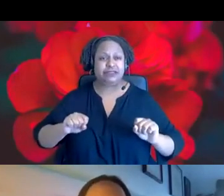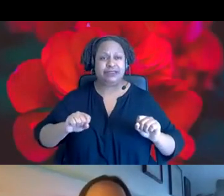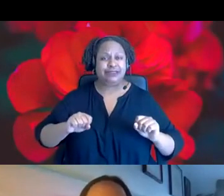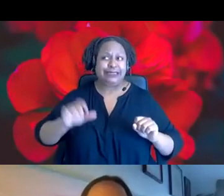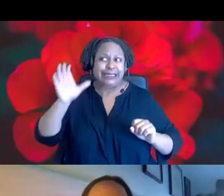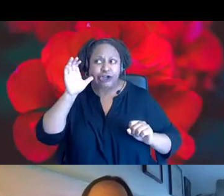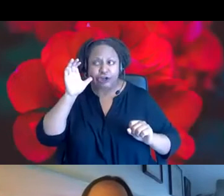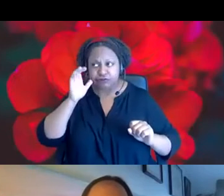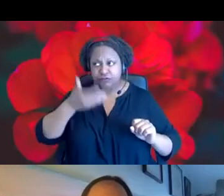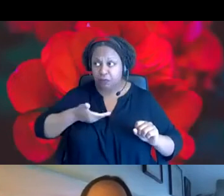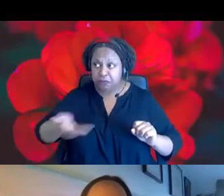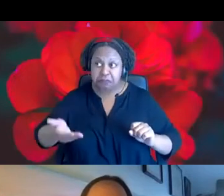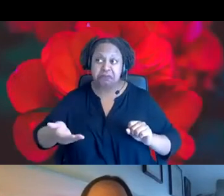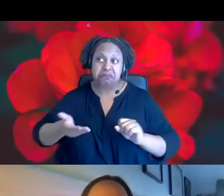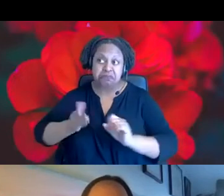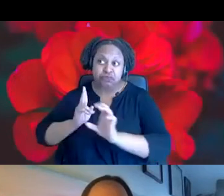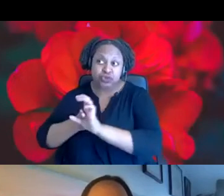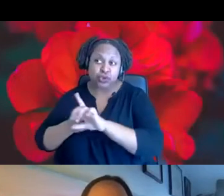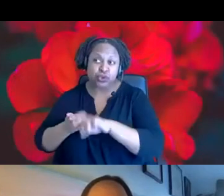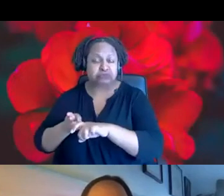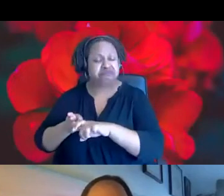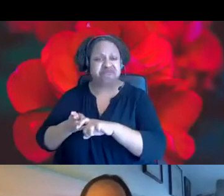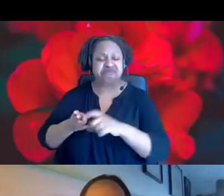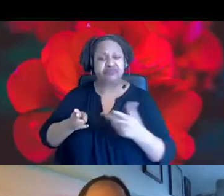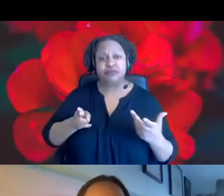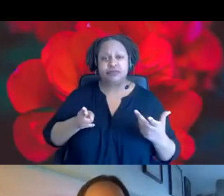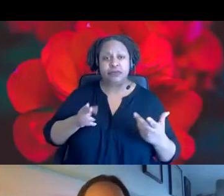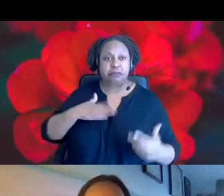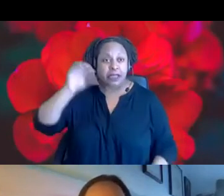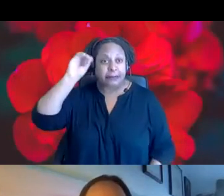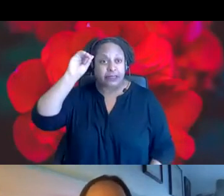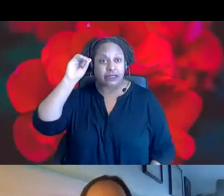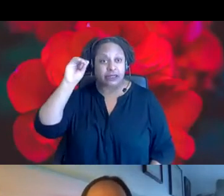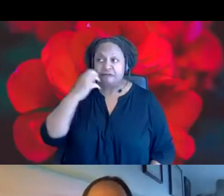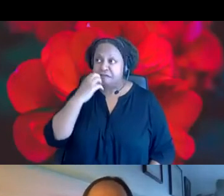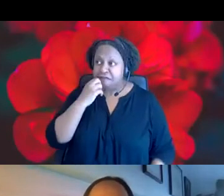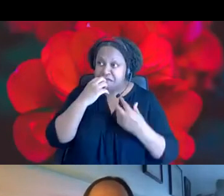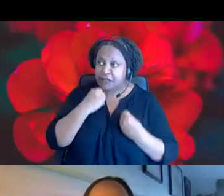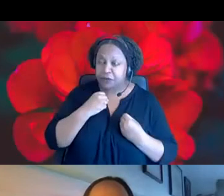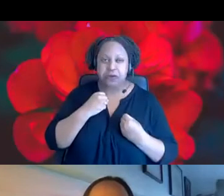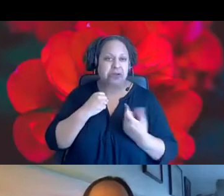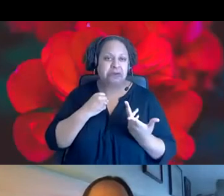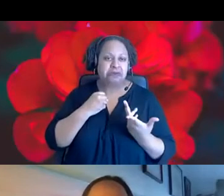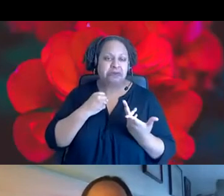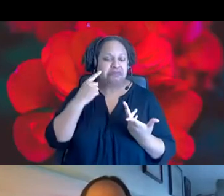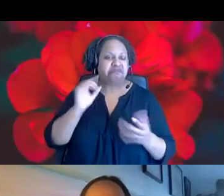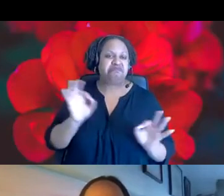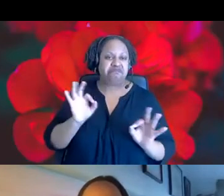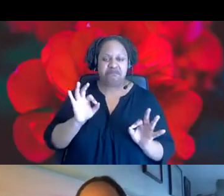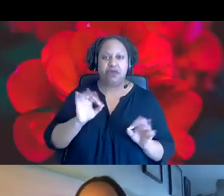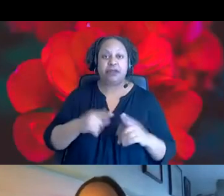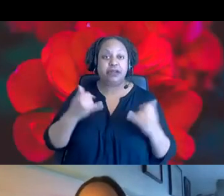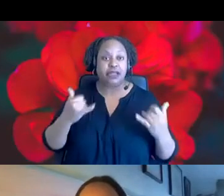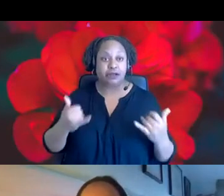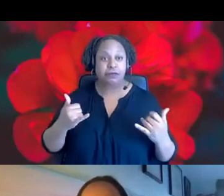it and to understand that my opinion was already being valued. But I think that a lot of what has been